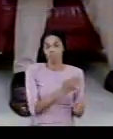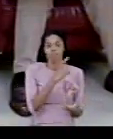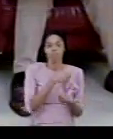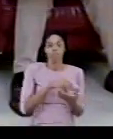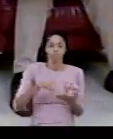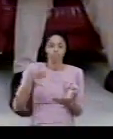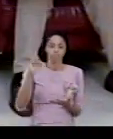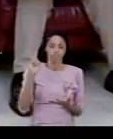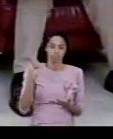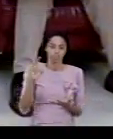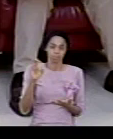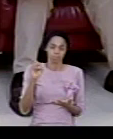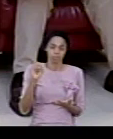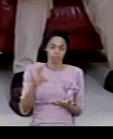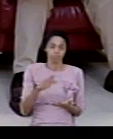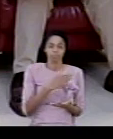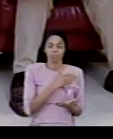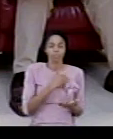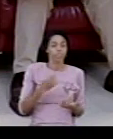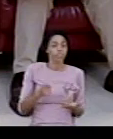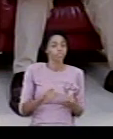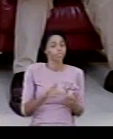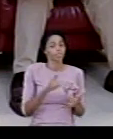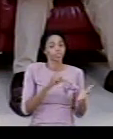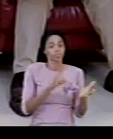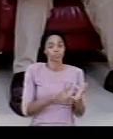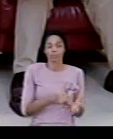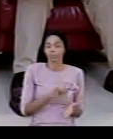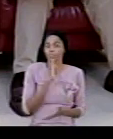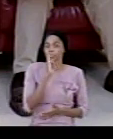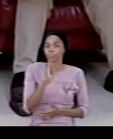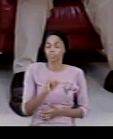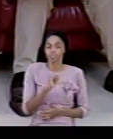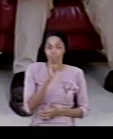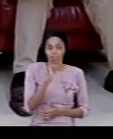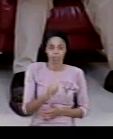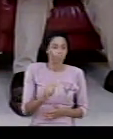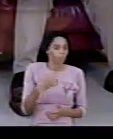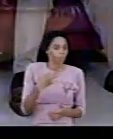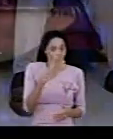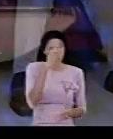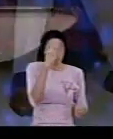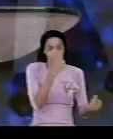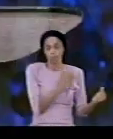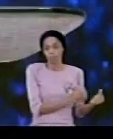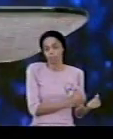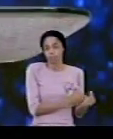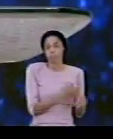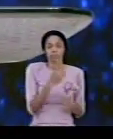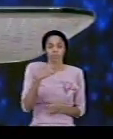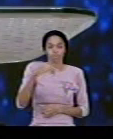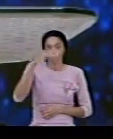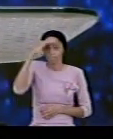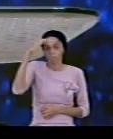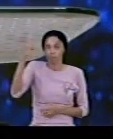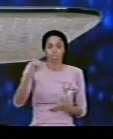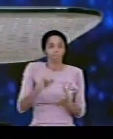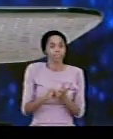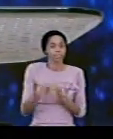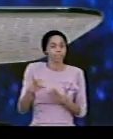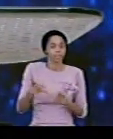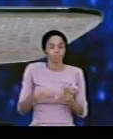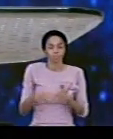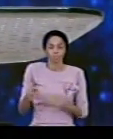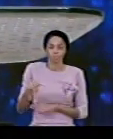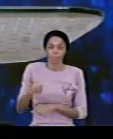12, and the law is not of faith. The man that doeth